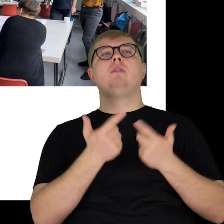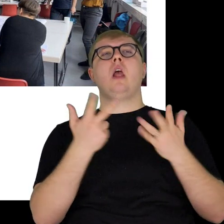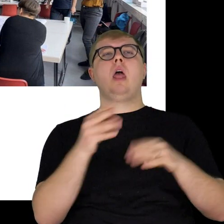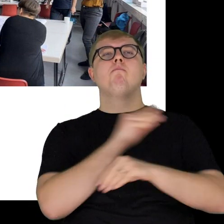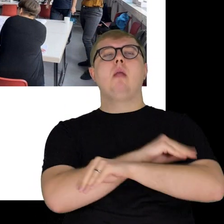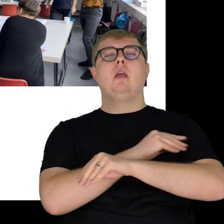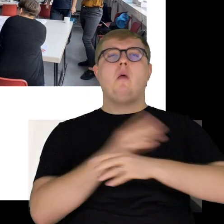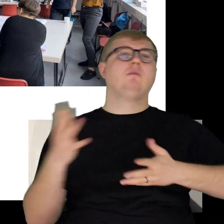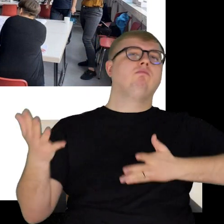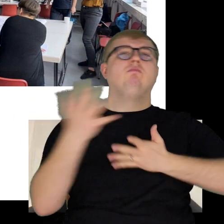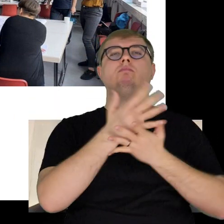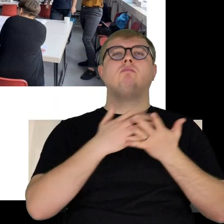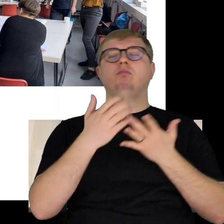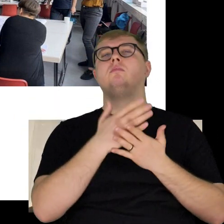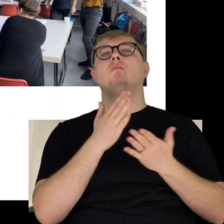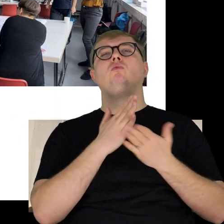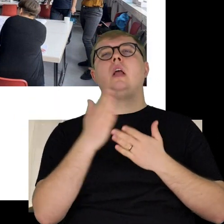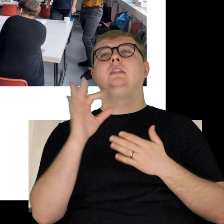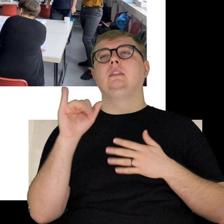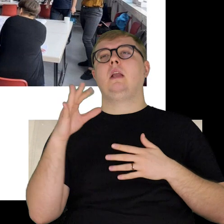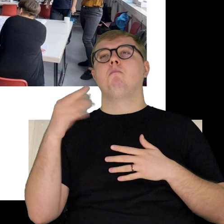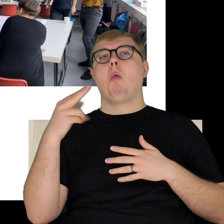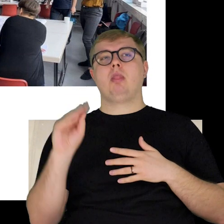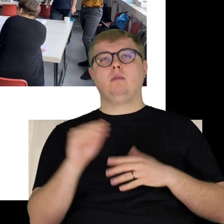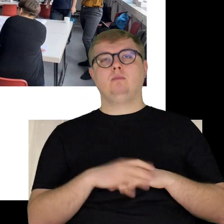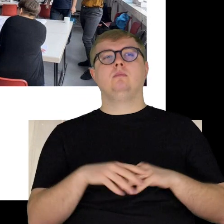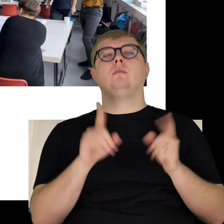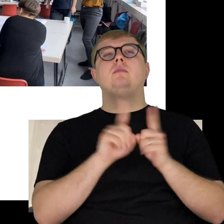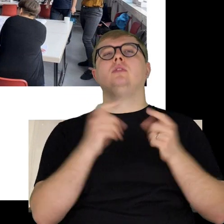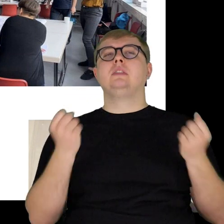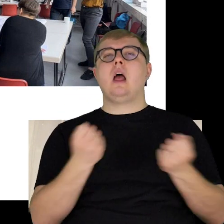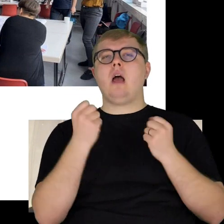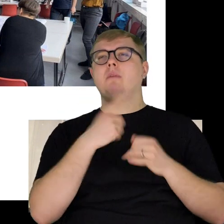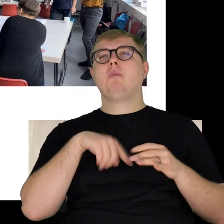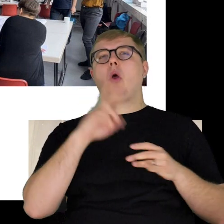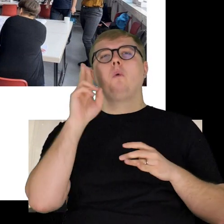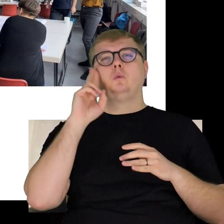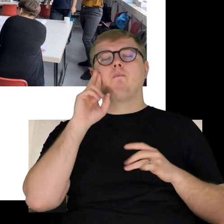material Simone collected, and try to understand, okay, what